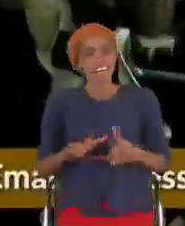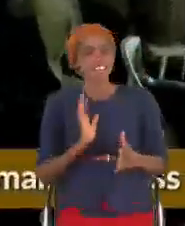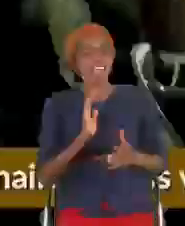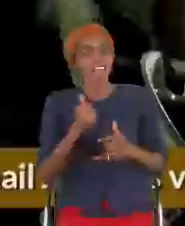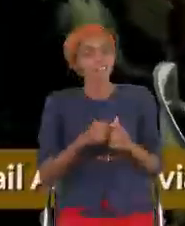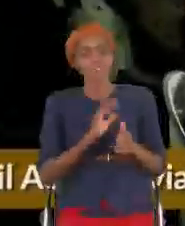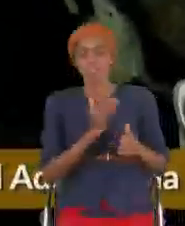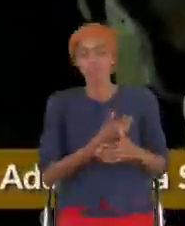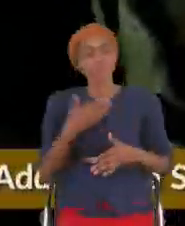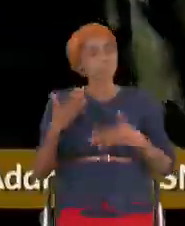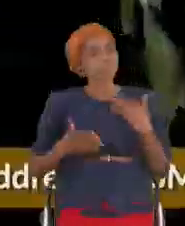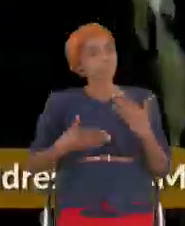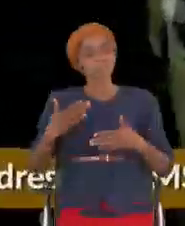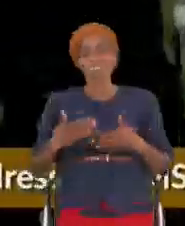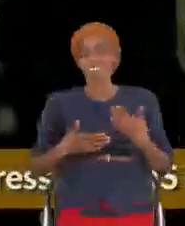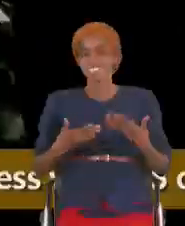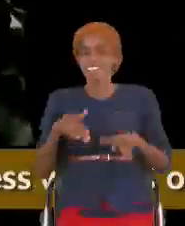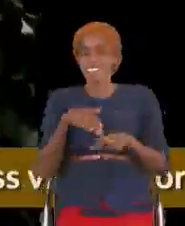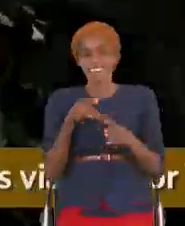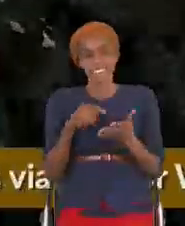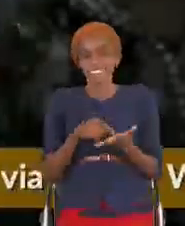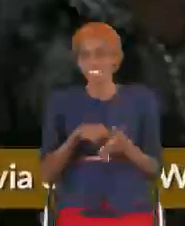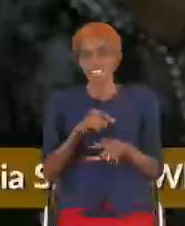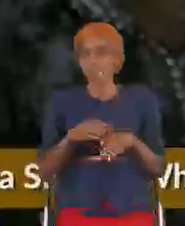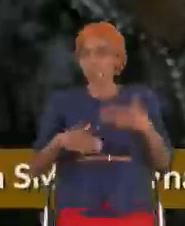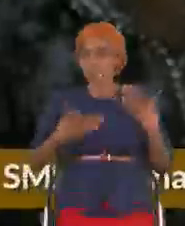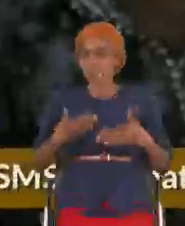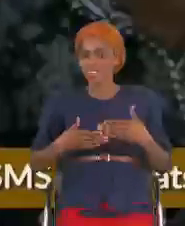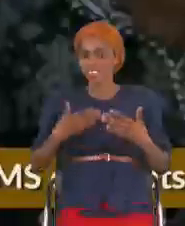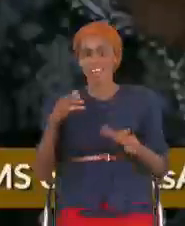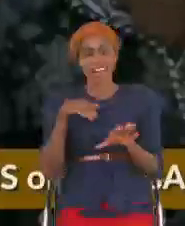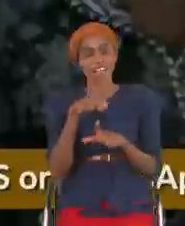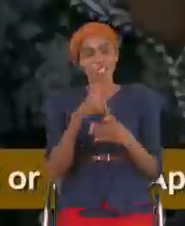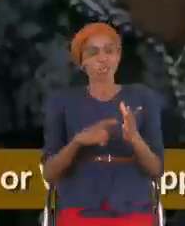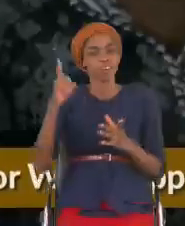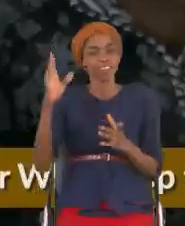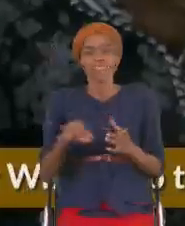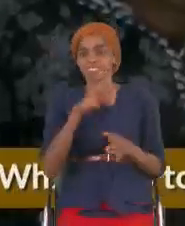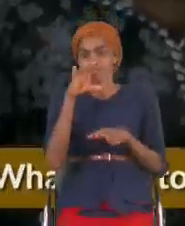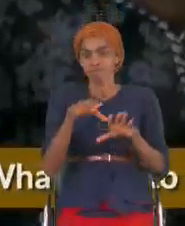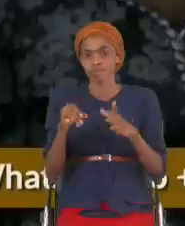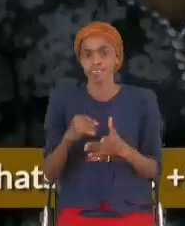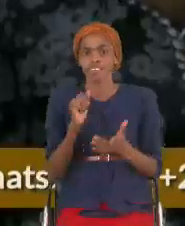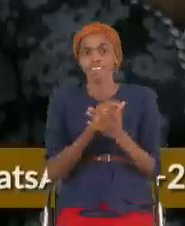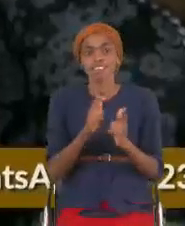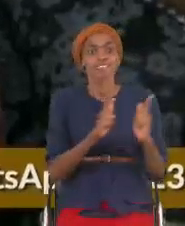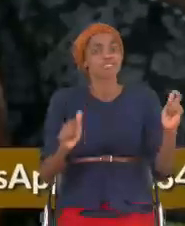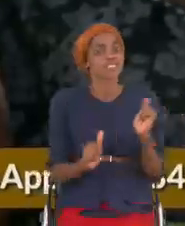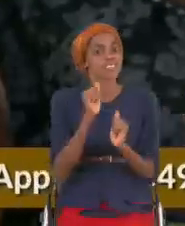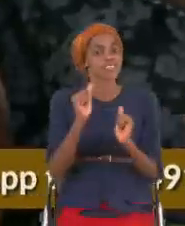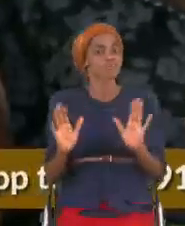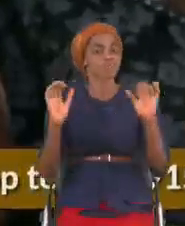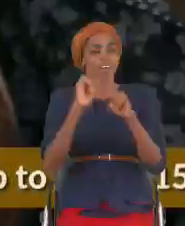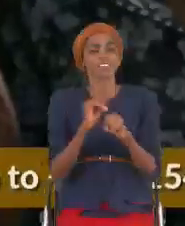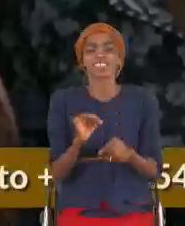time. Rejoice for what God is doing. The greatest miracle is the miracle of salvation. Anywhere